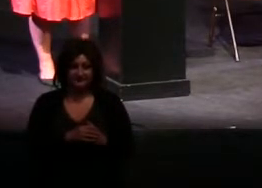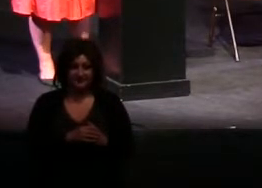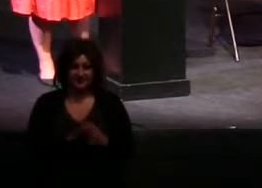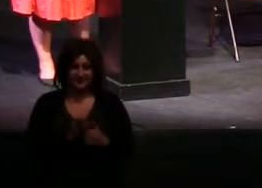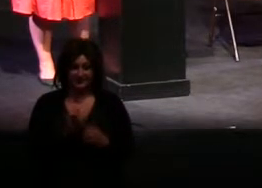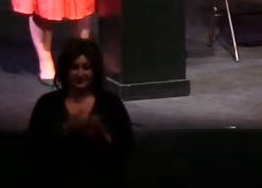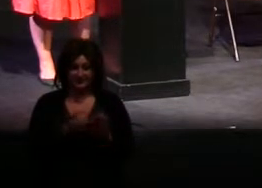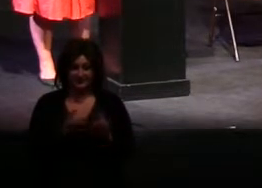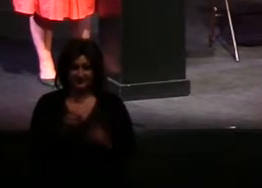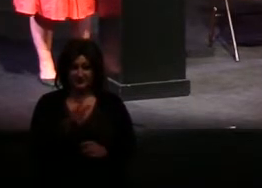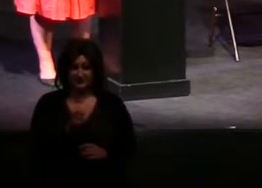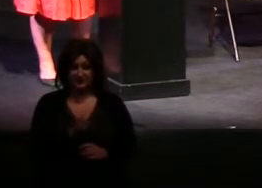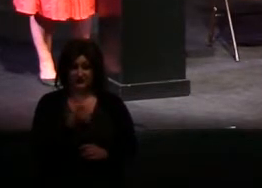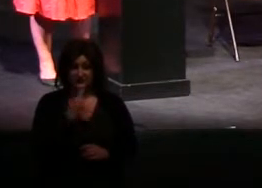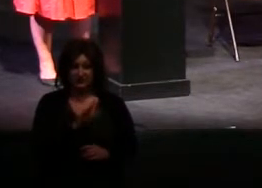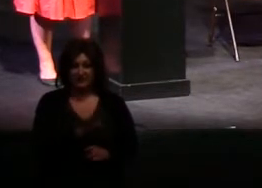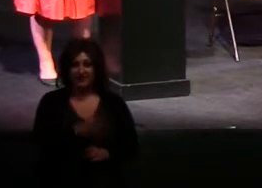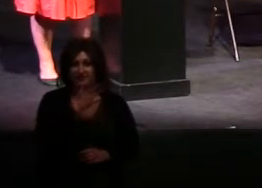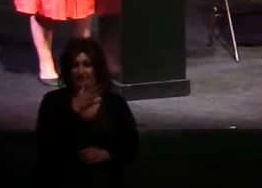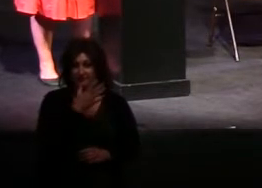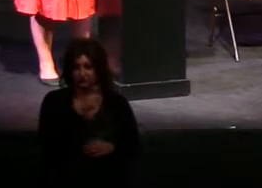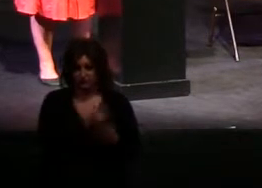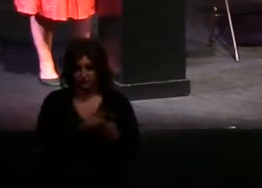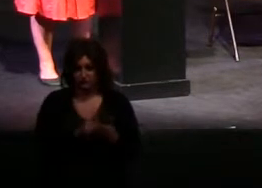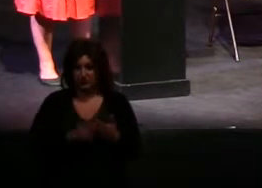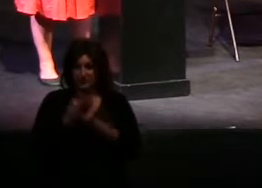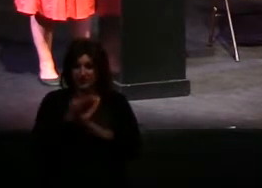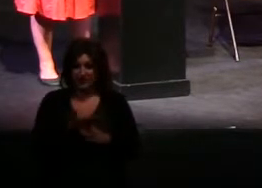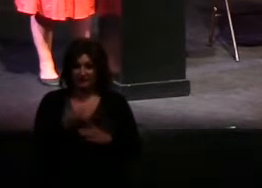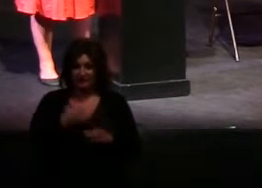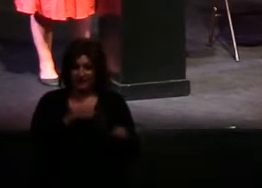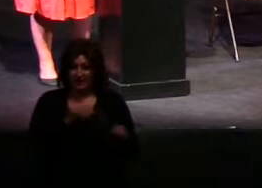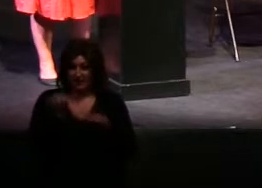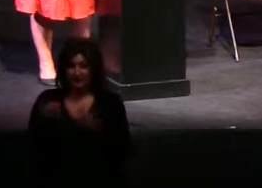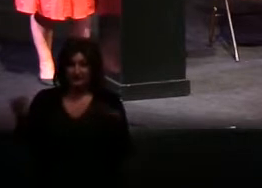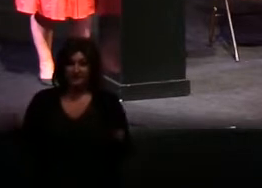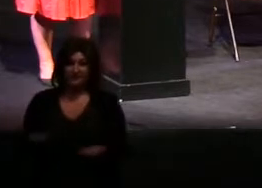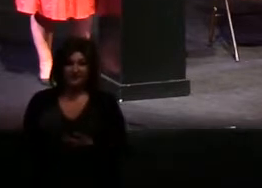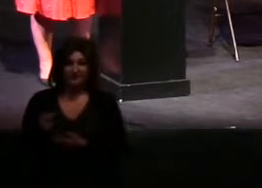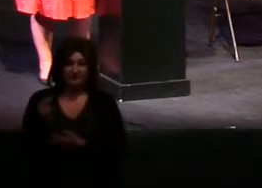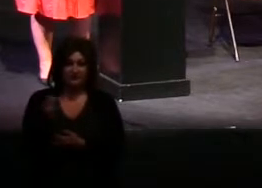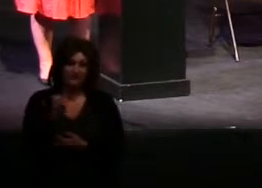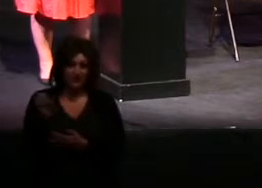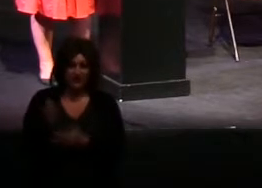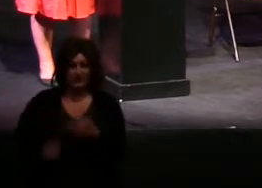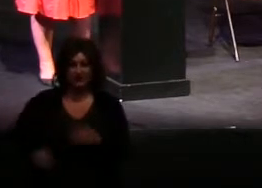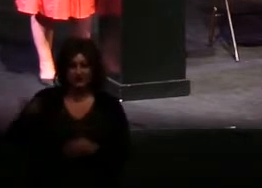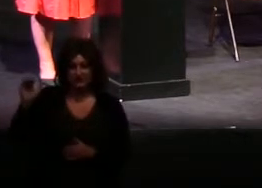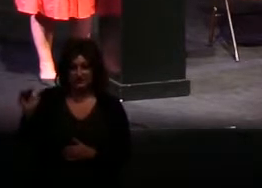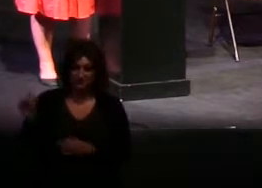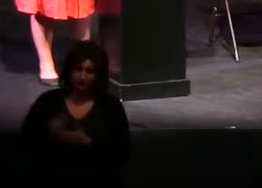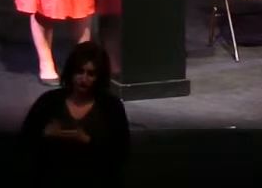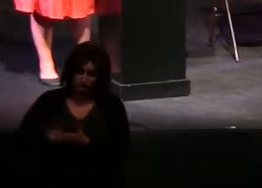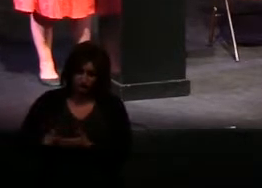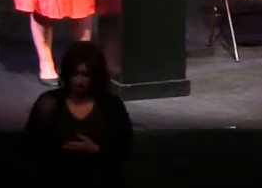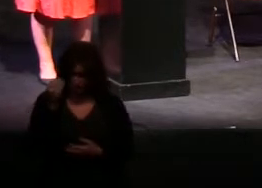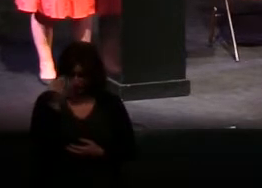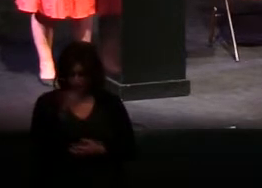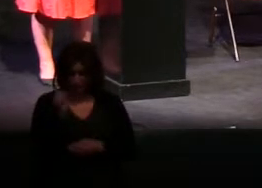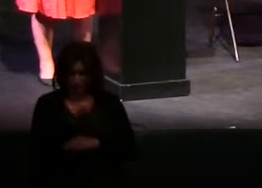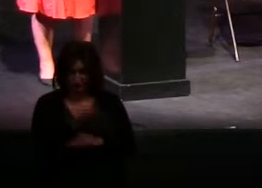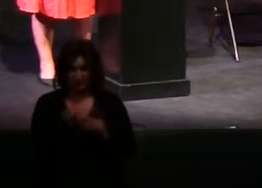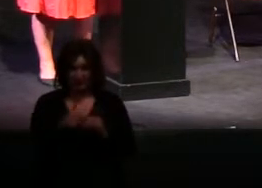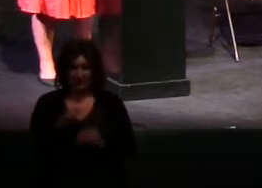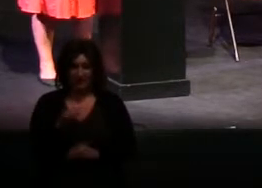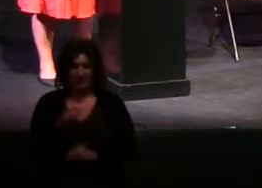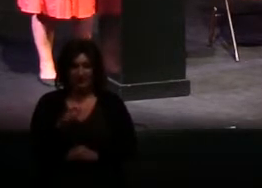said," that's my mother who wrote to me after I moved out here. I grew up in the Northeast. She wrote to me to tell me about the